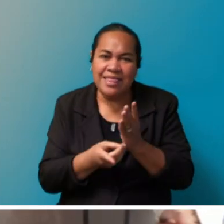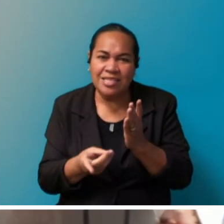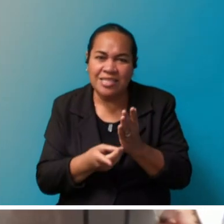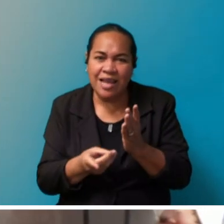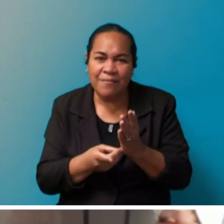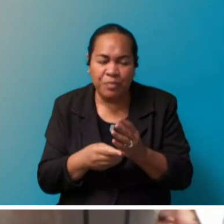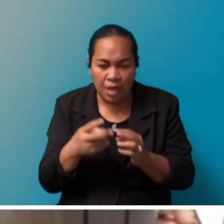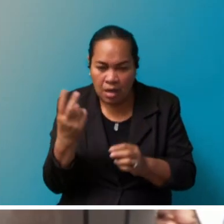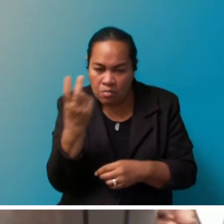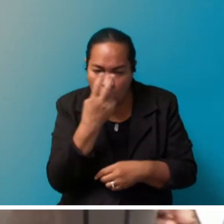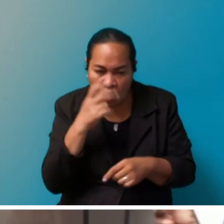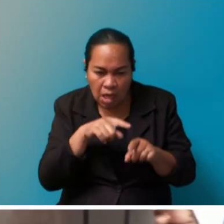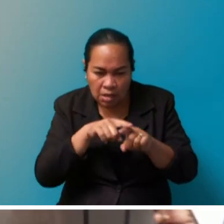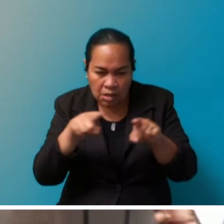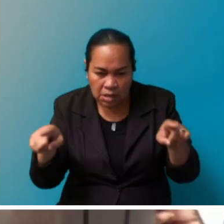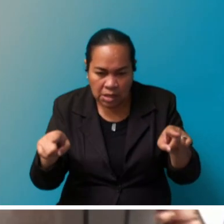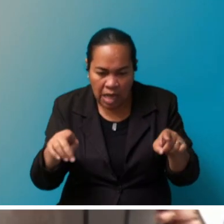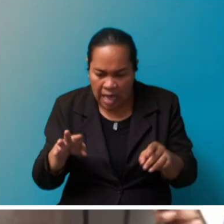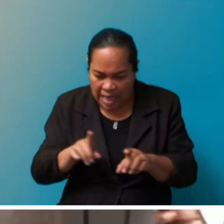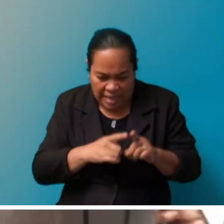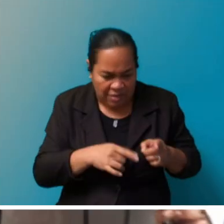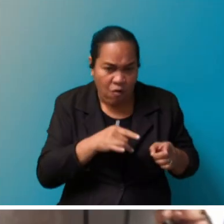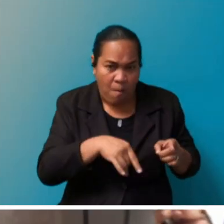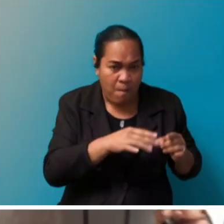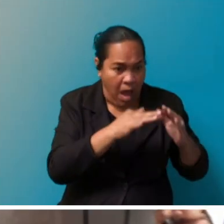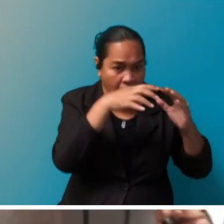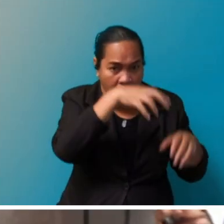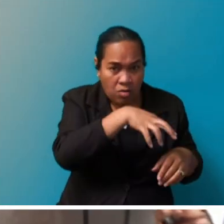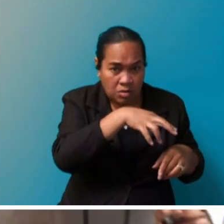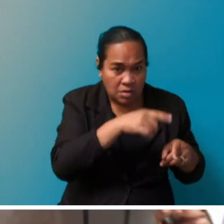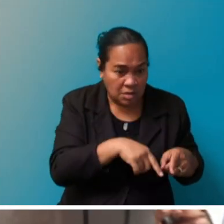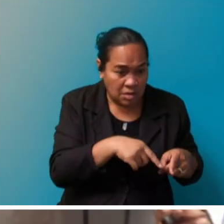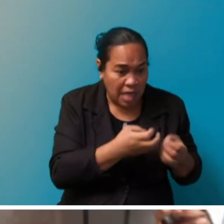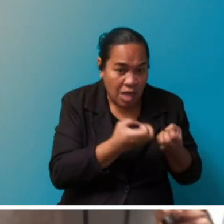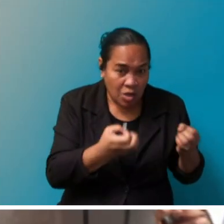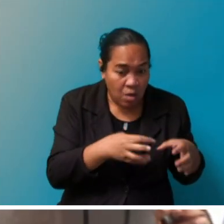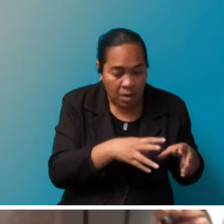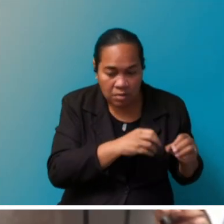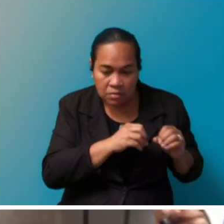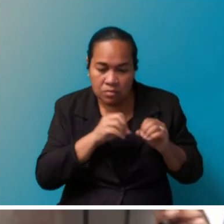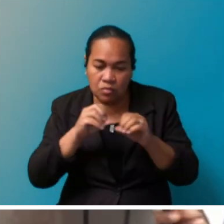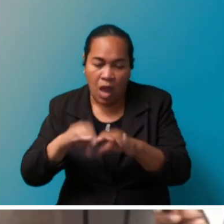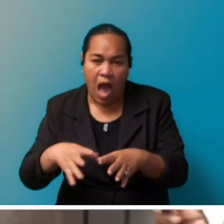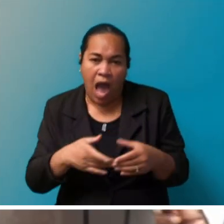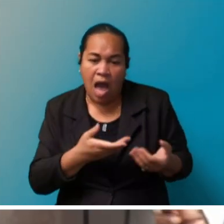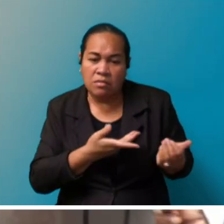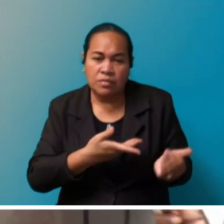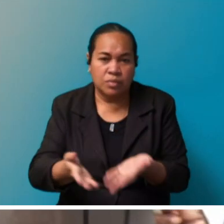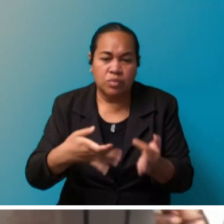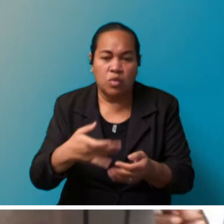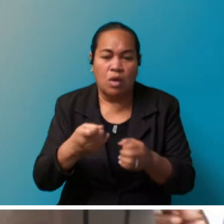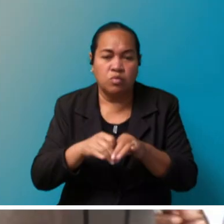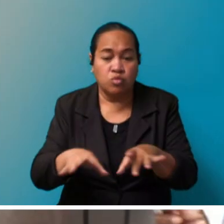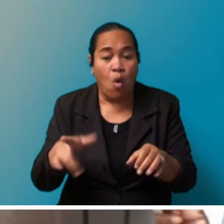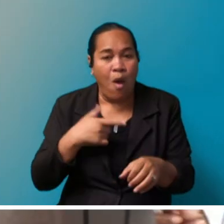to monitor the movement of relief goods from warehouses to distribution points and down to communities. This will ensure greater